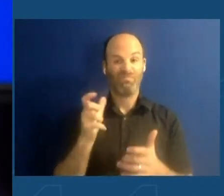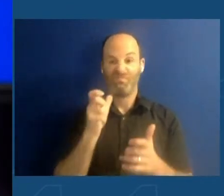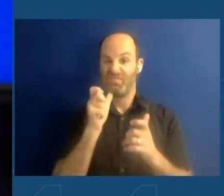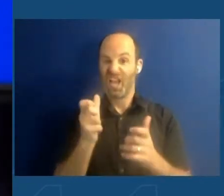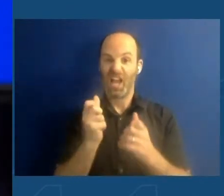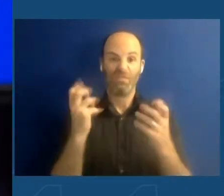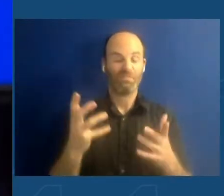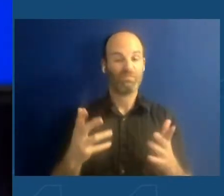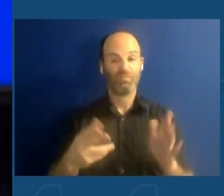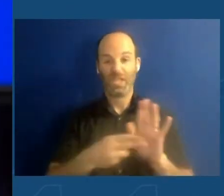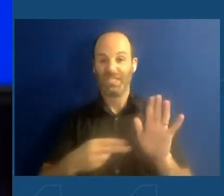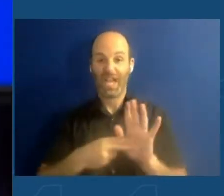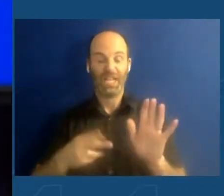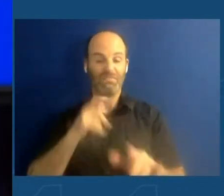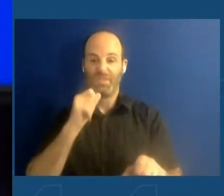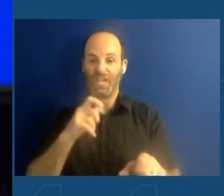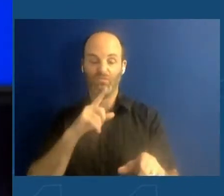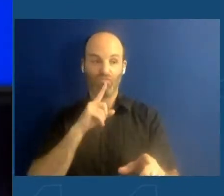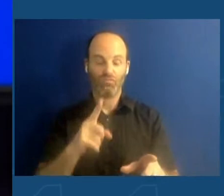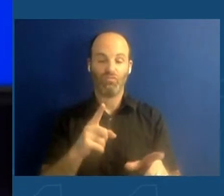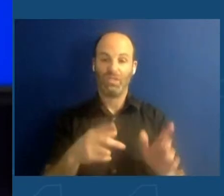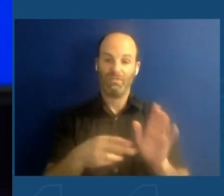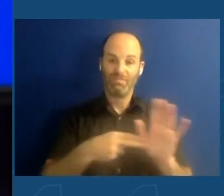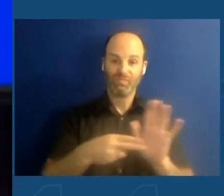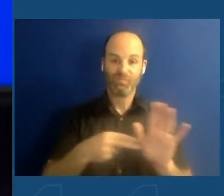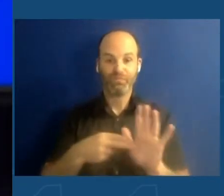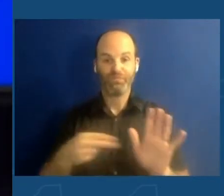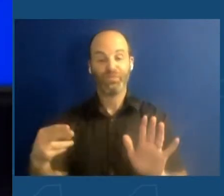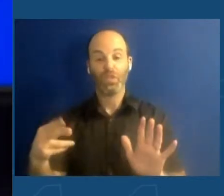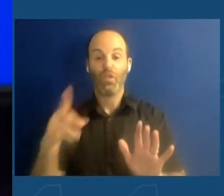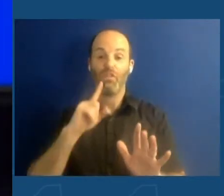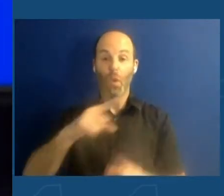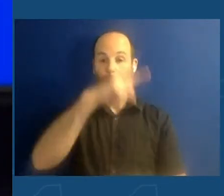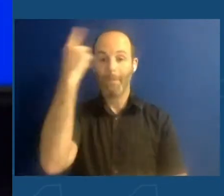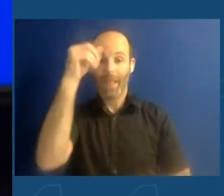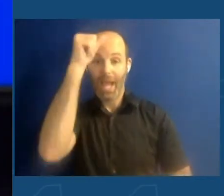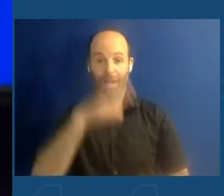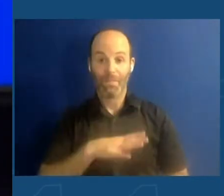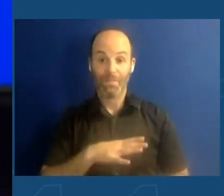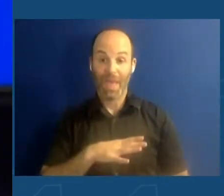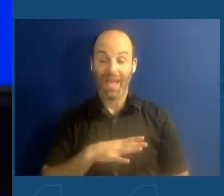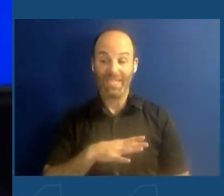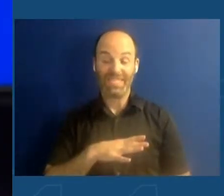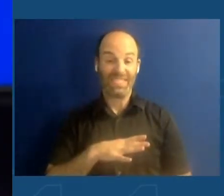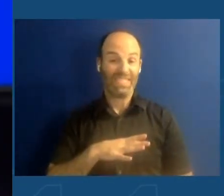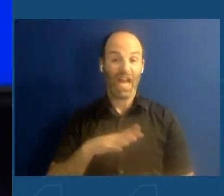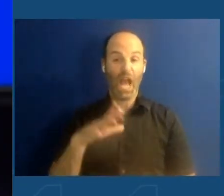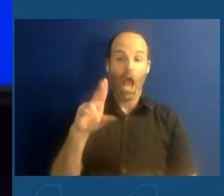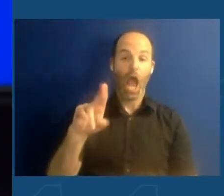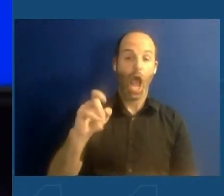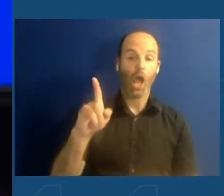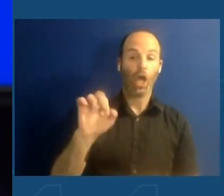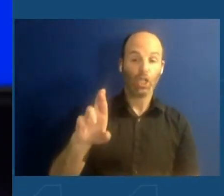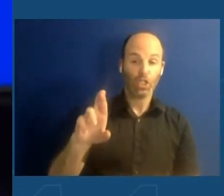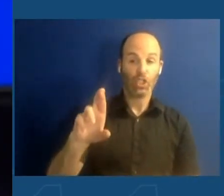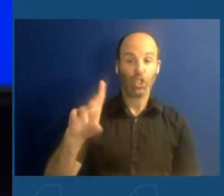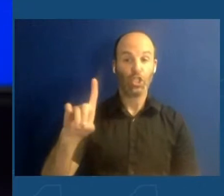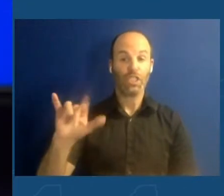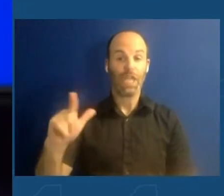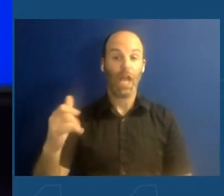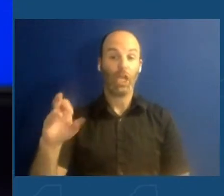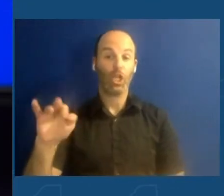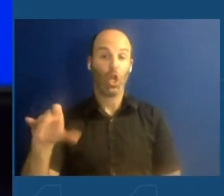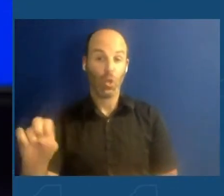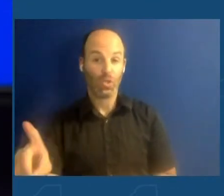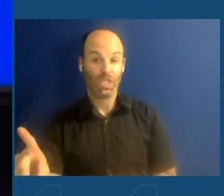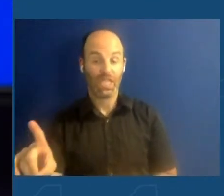Black men. Might be related to many things. I'm concerned about that. And also, we're very